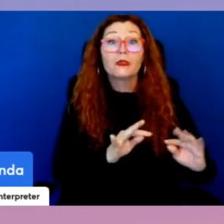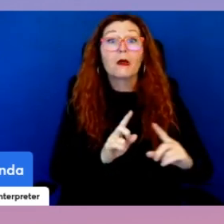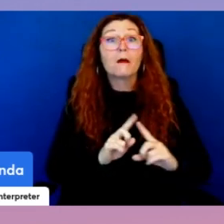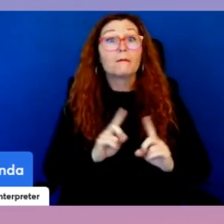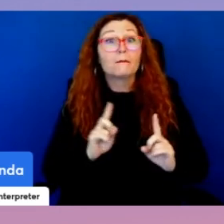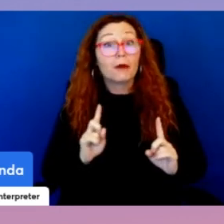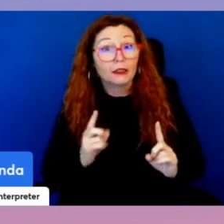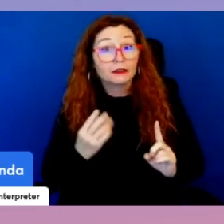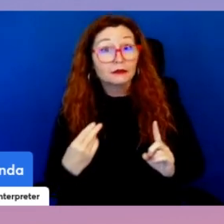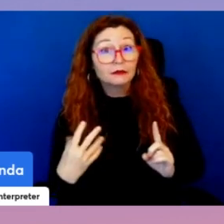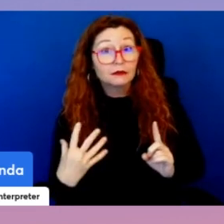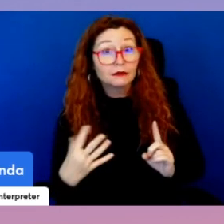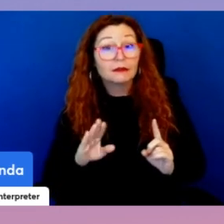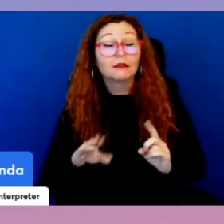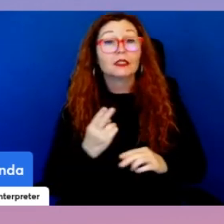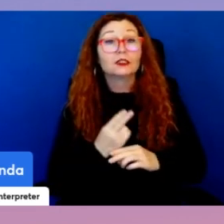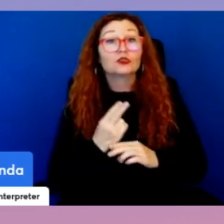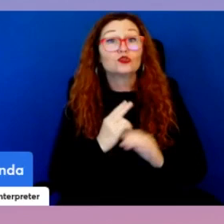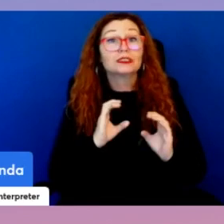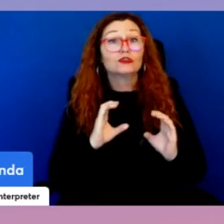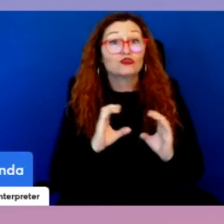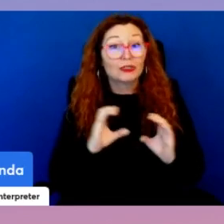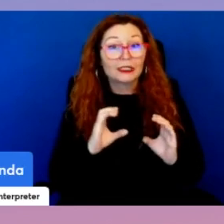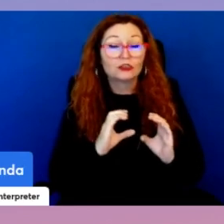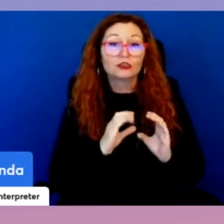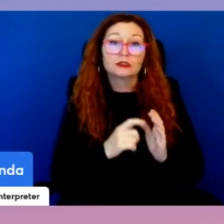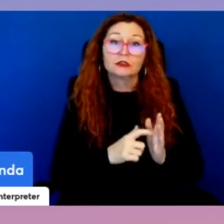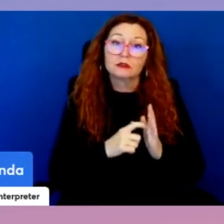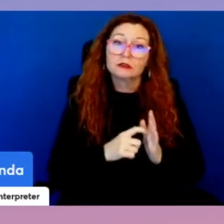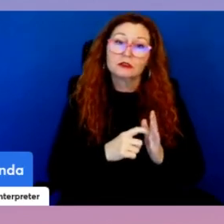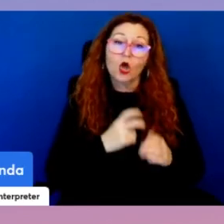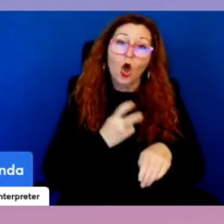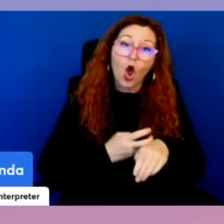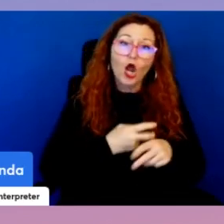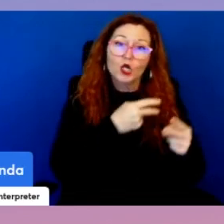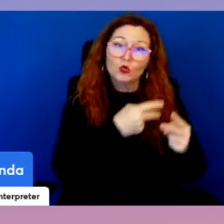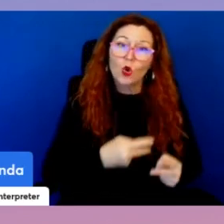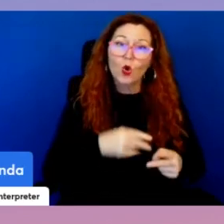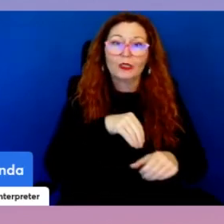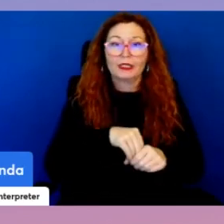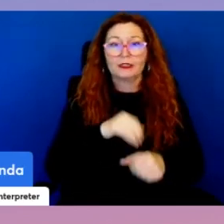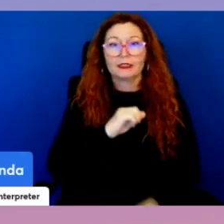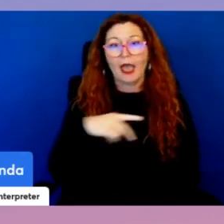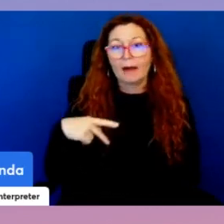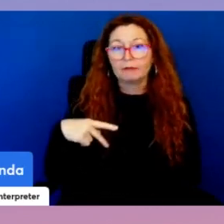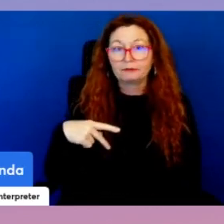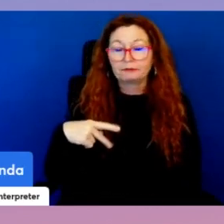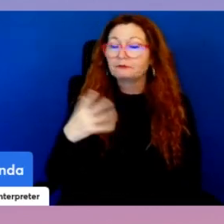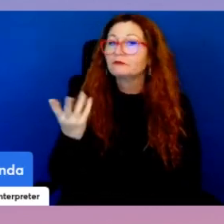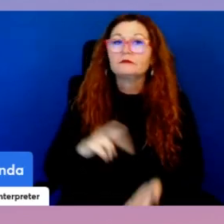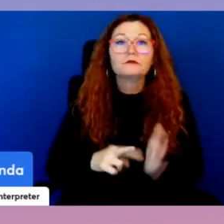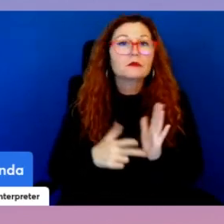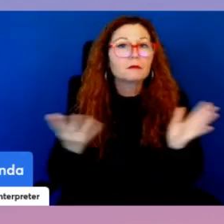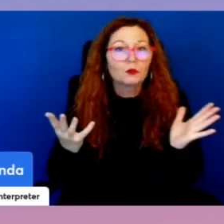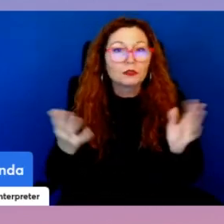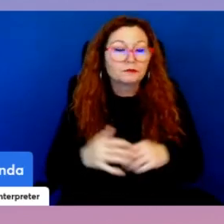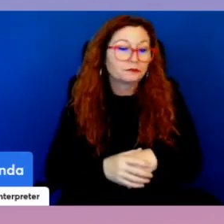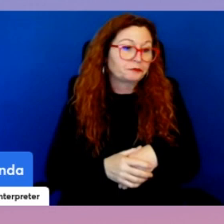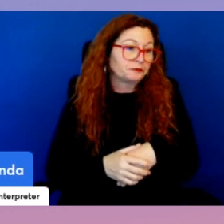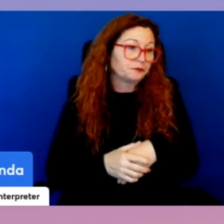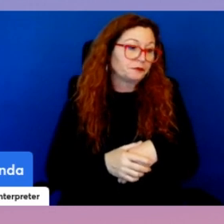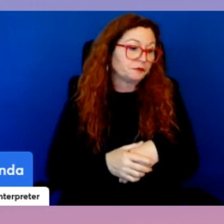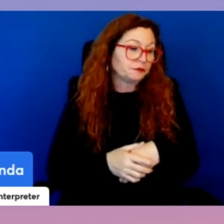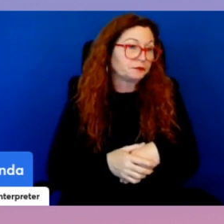with credentials that are hard-coded into the application. Meaning that if I go in